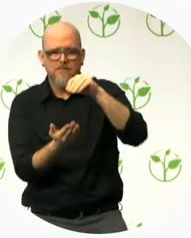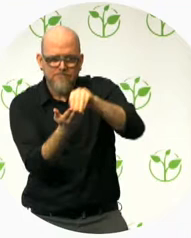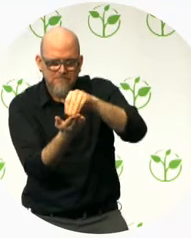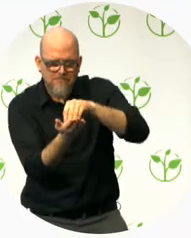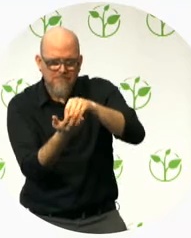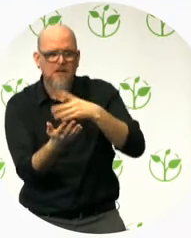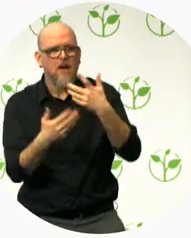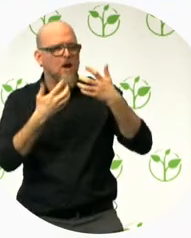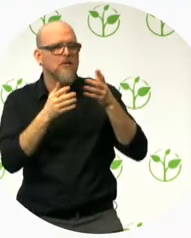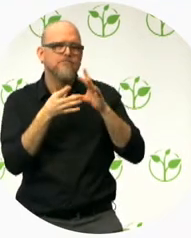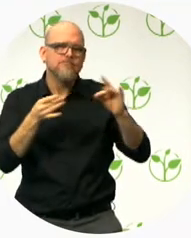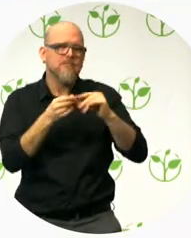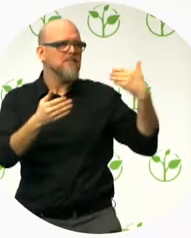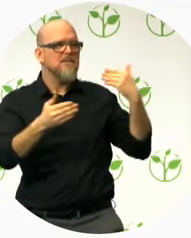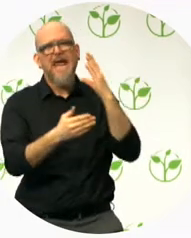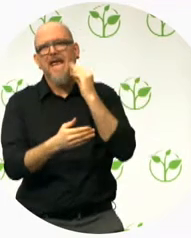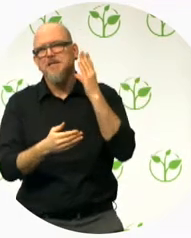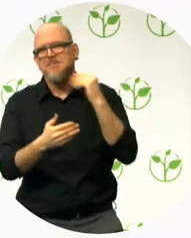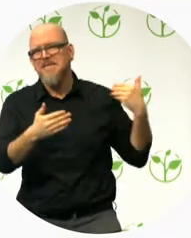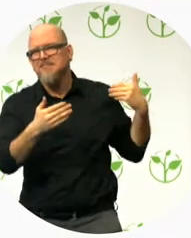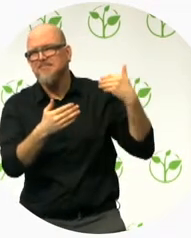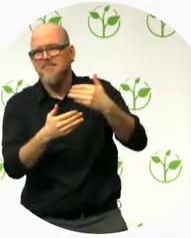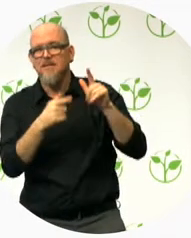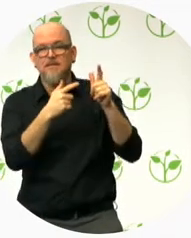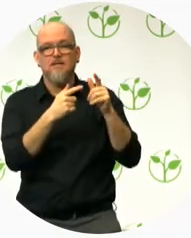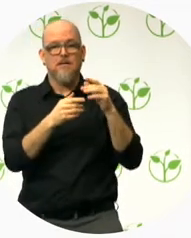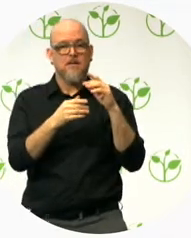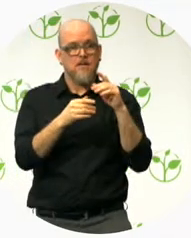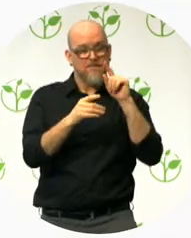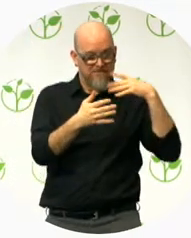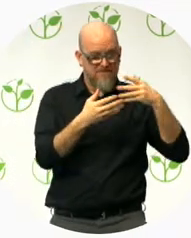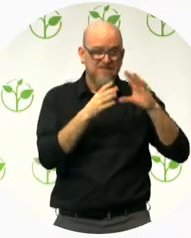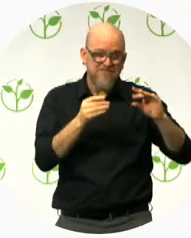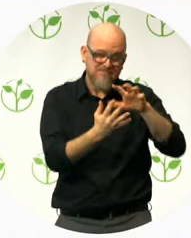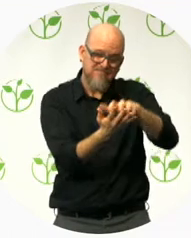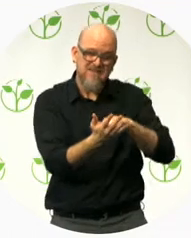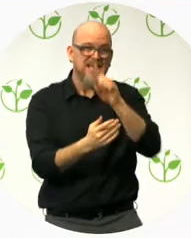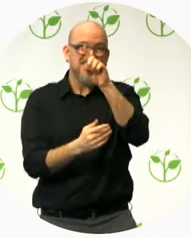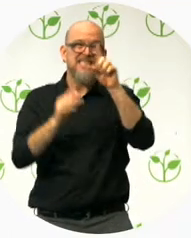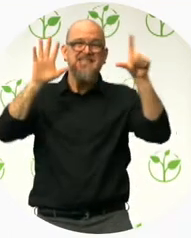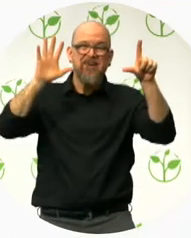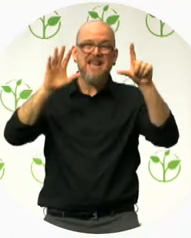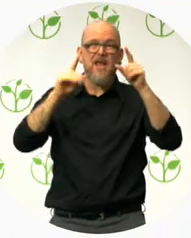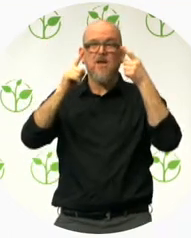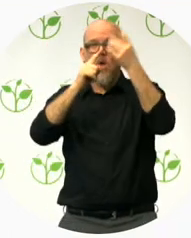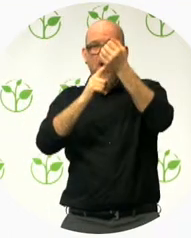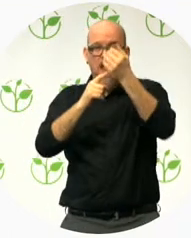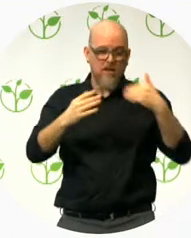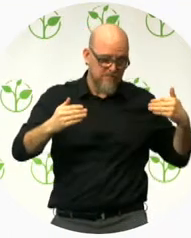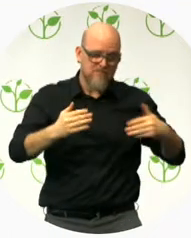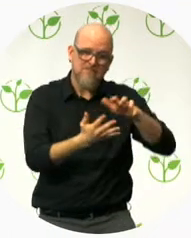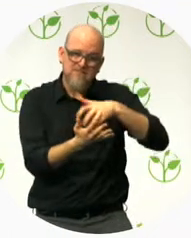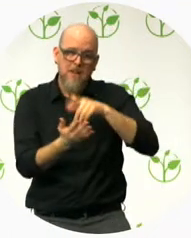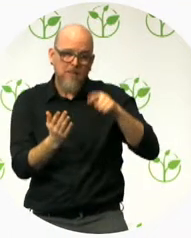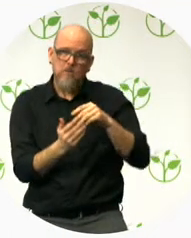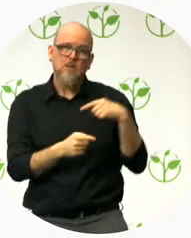these 17 goals. And definitely, disability is mentioned very clearly in few of these goals and